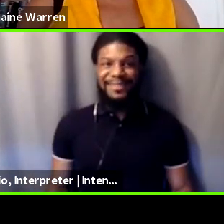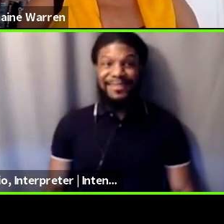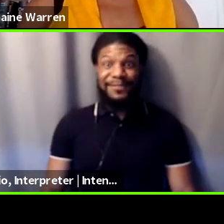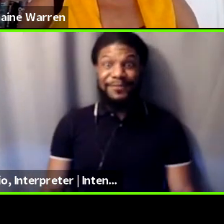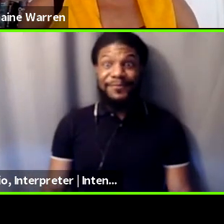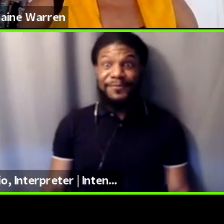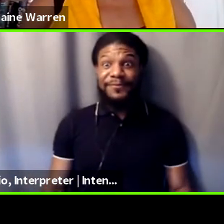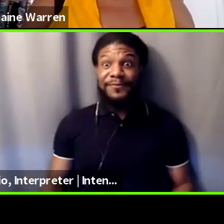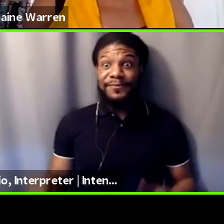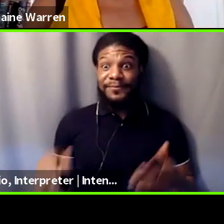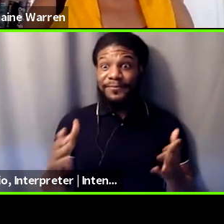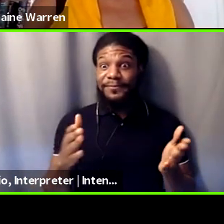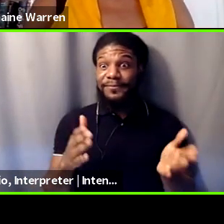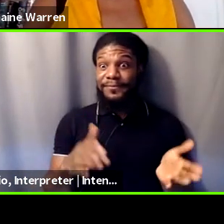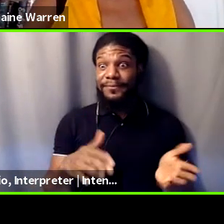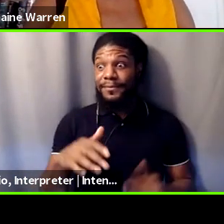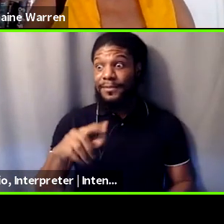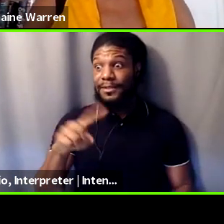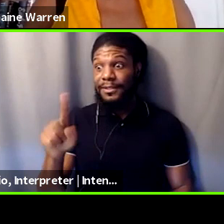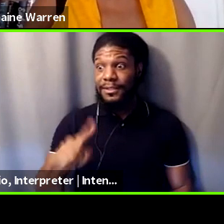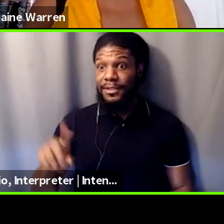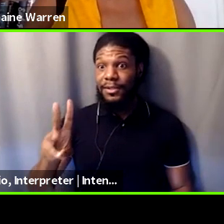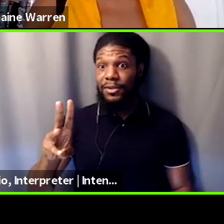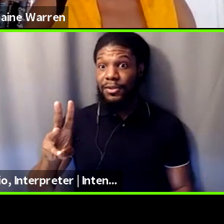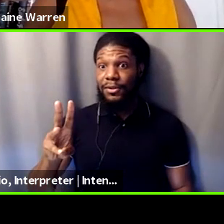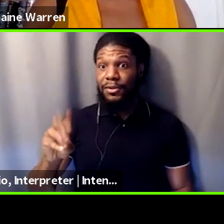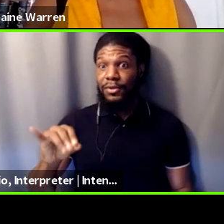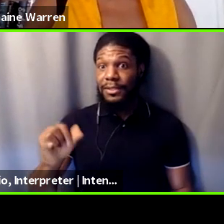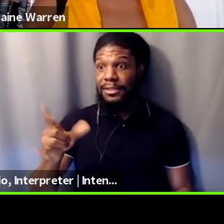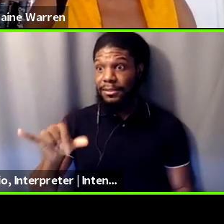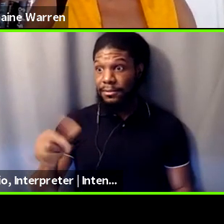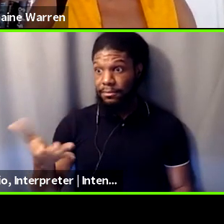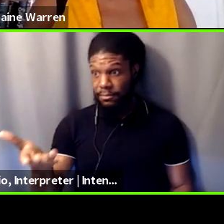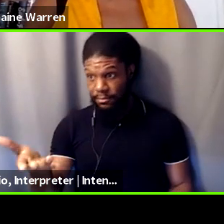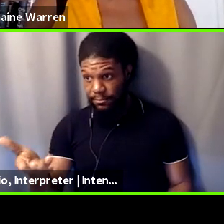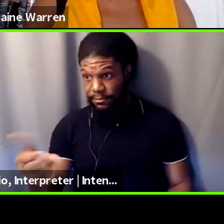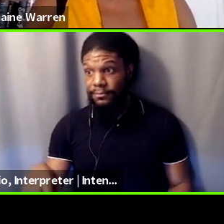No. Sure. I mean, I was just thinking that